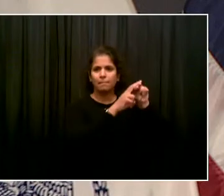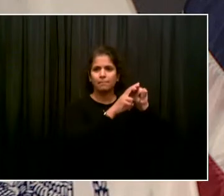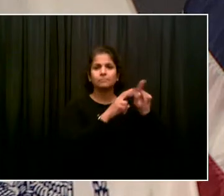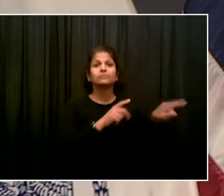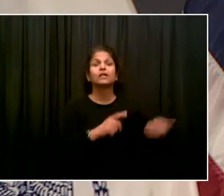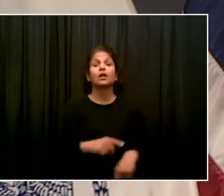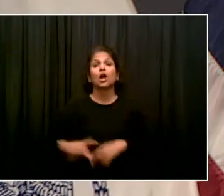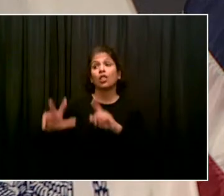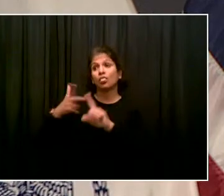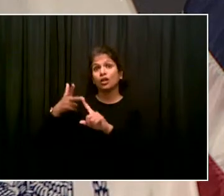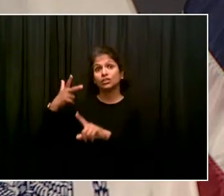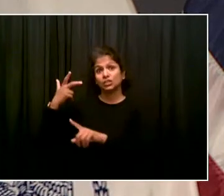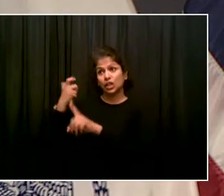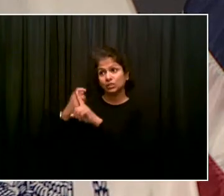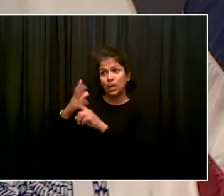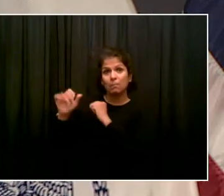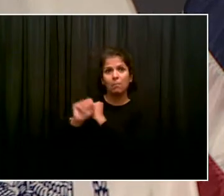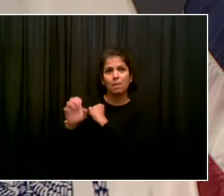Dr. Katz, jump in.